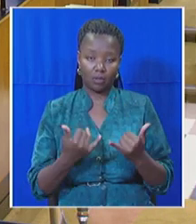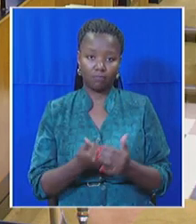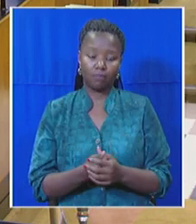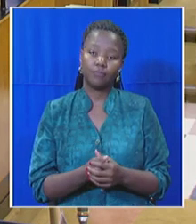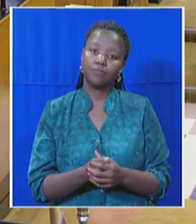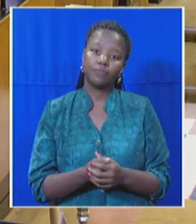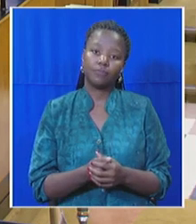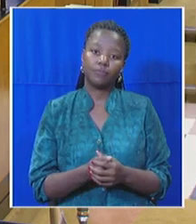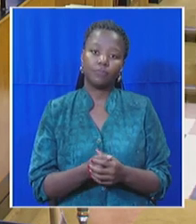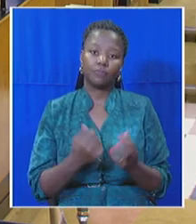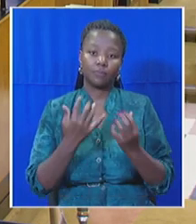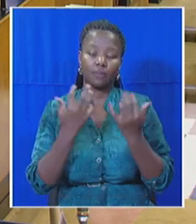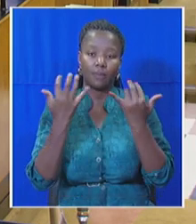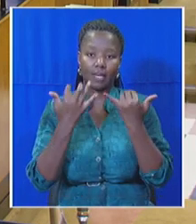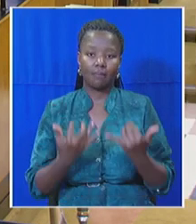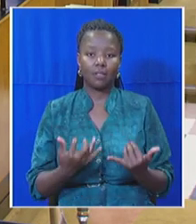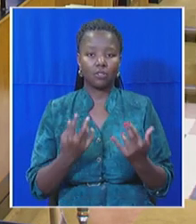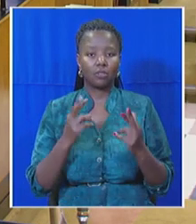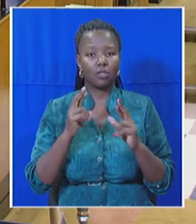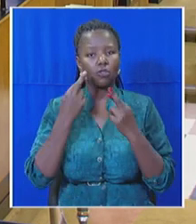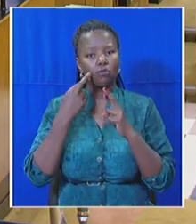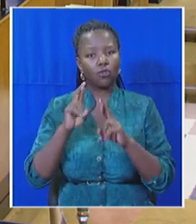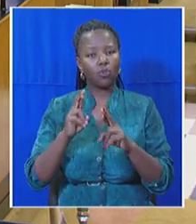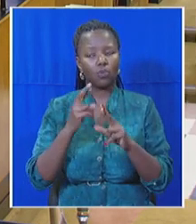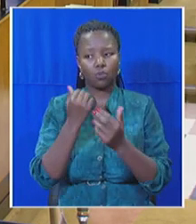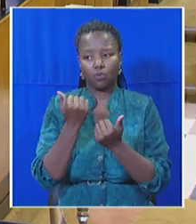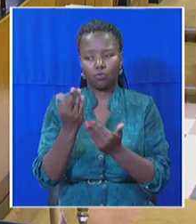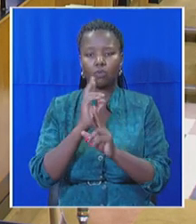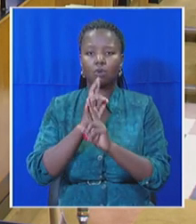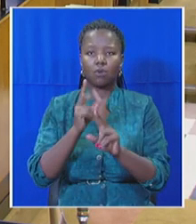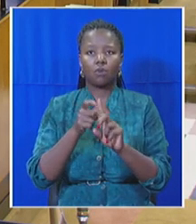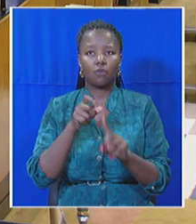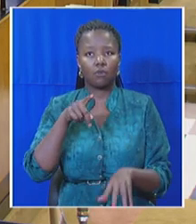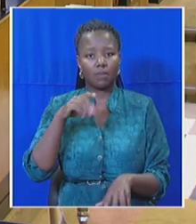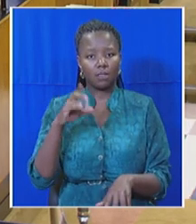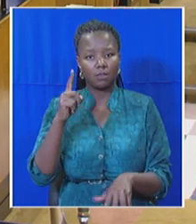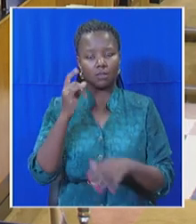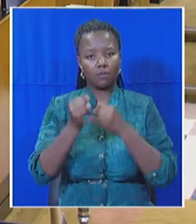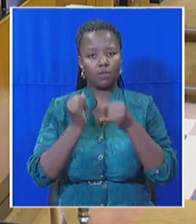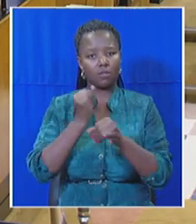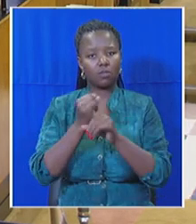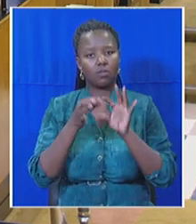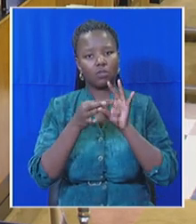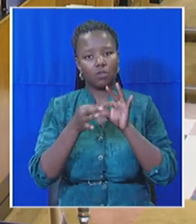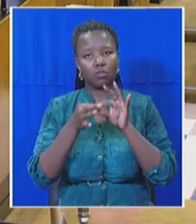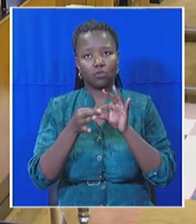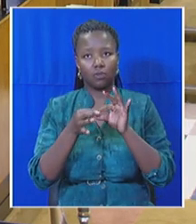Consideration of budgetary review and recommendation report of Portfolio Committee on International Relations and